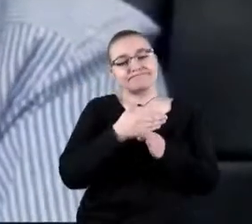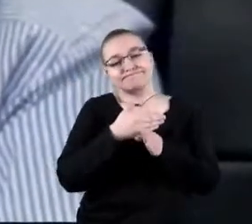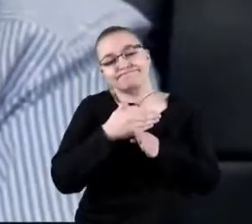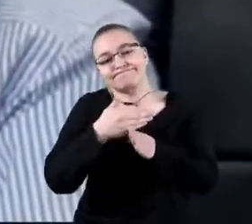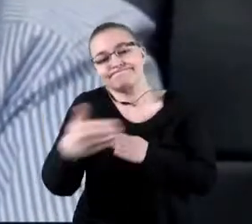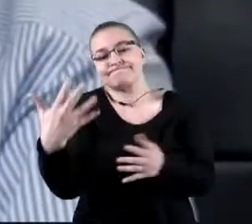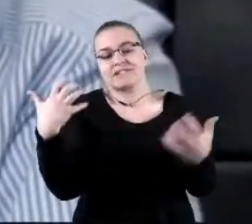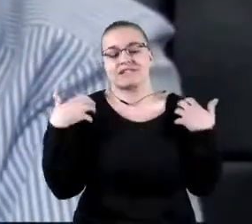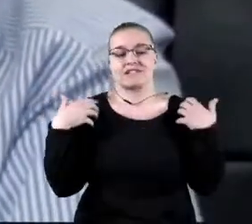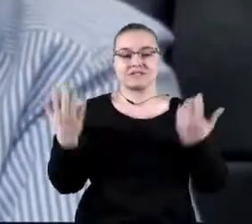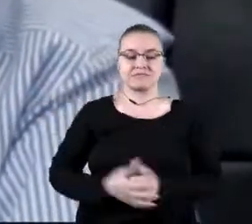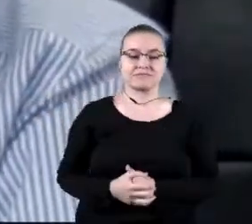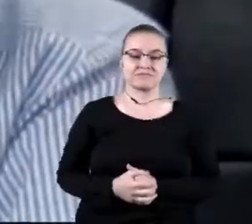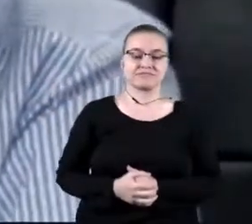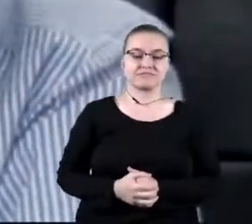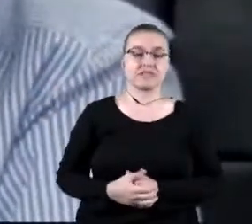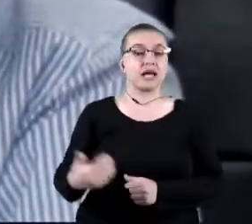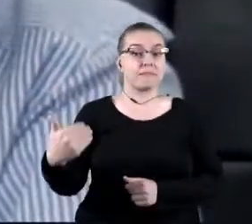go forward.